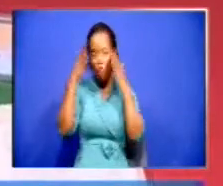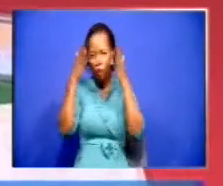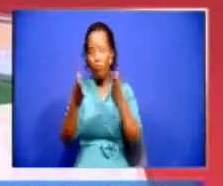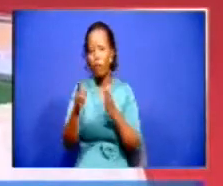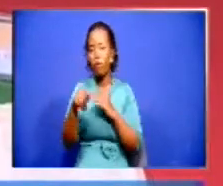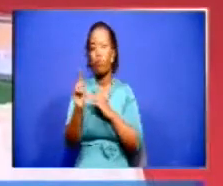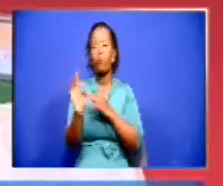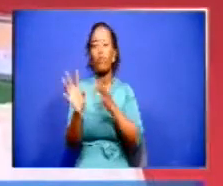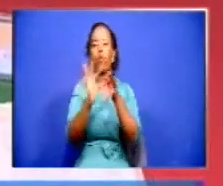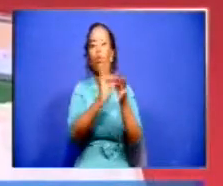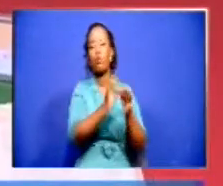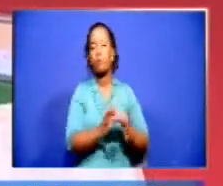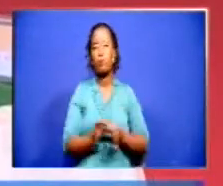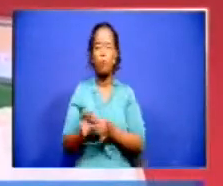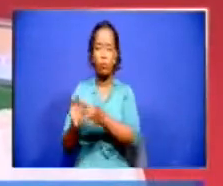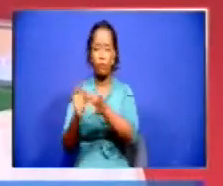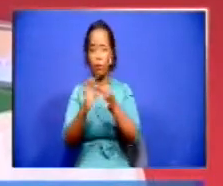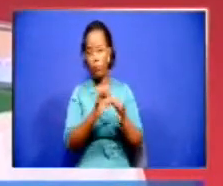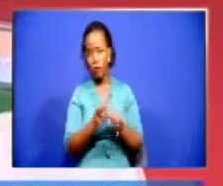unilateral,